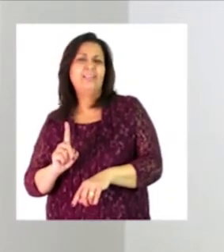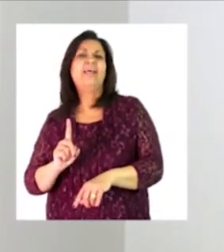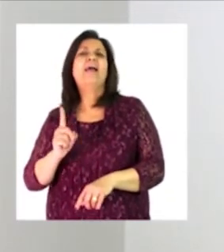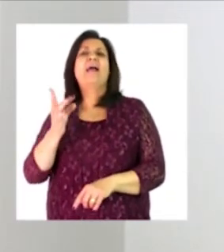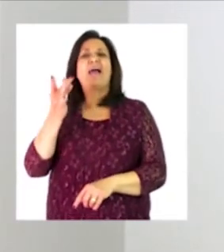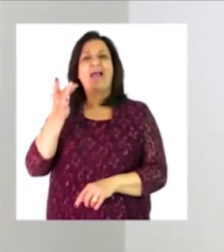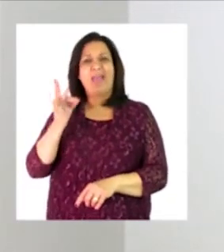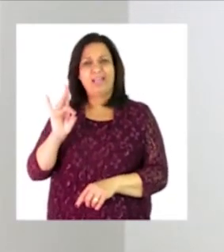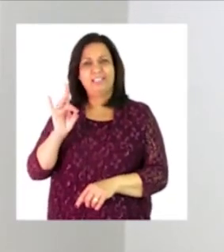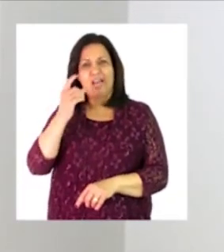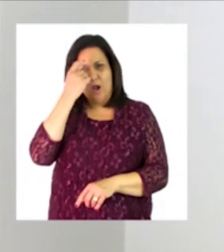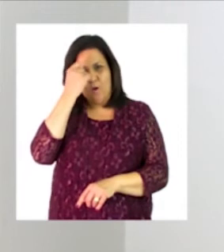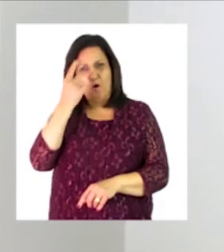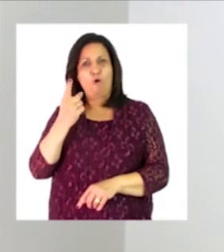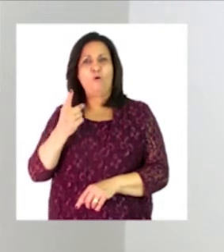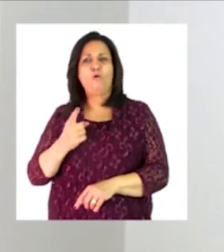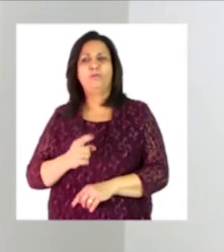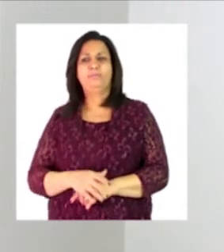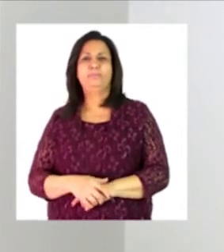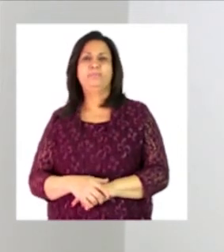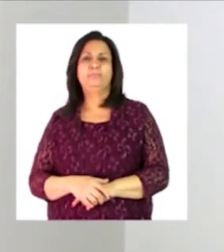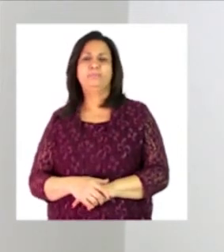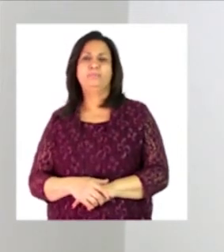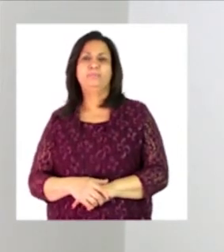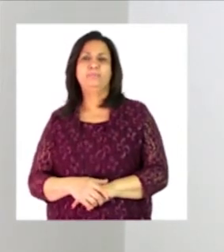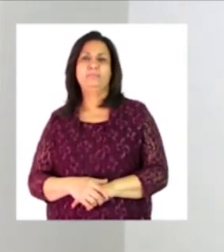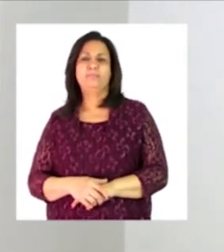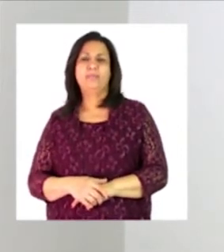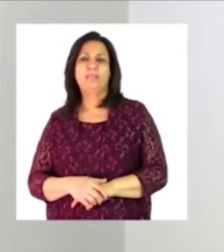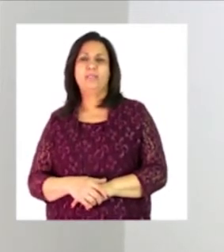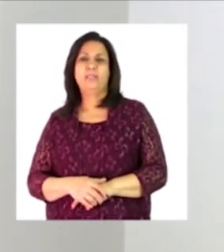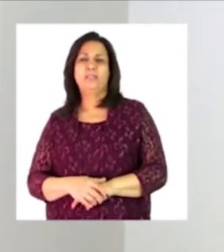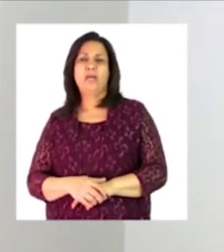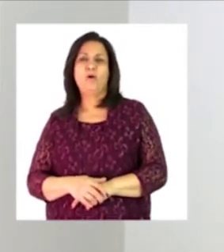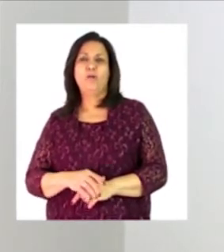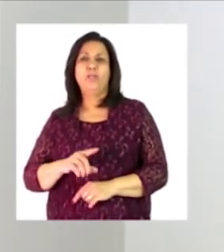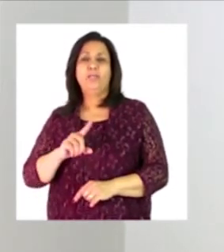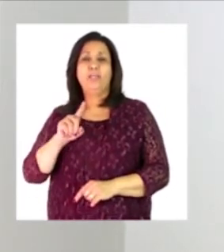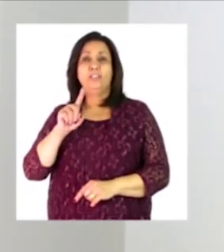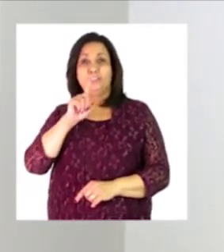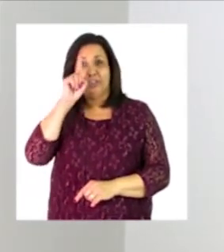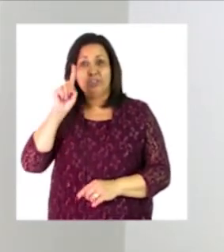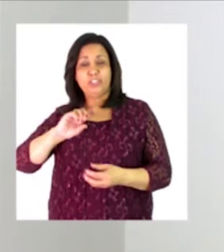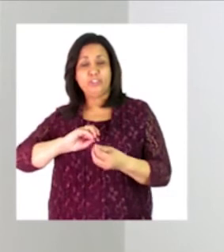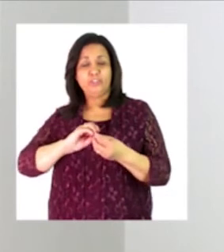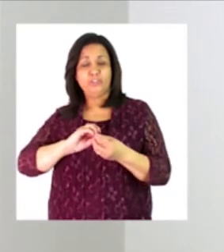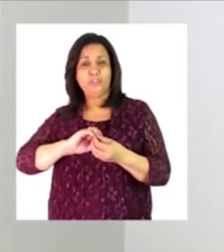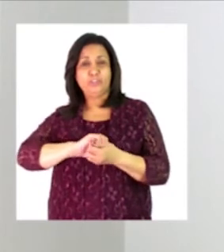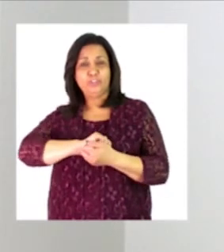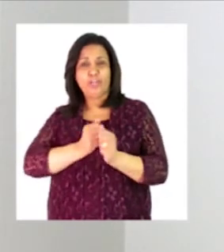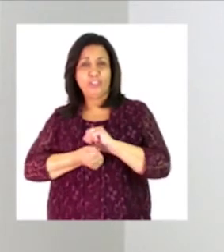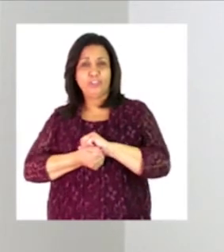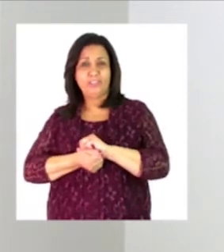is 8 o'clock. If I move the hand, the hour hand,